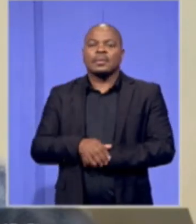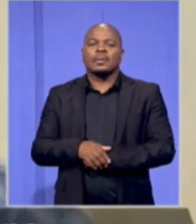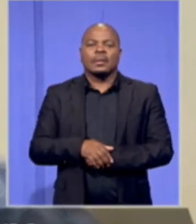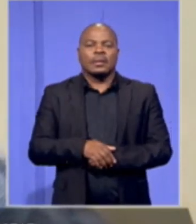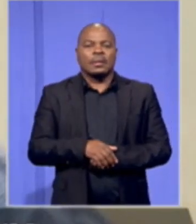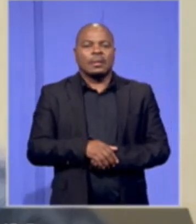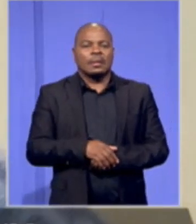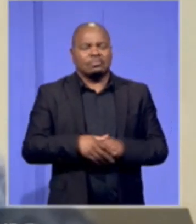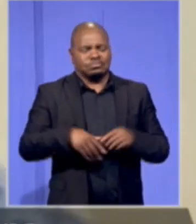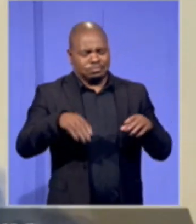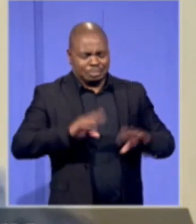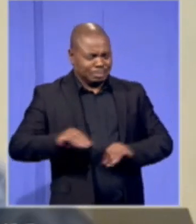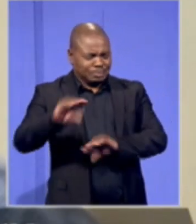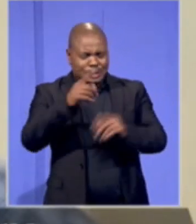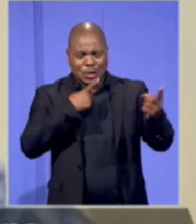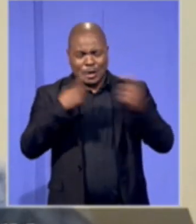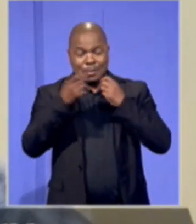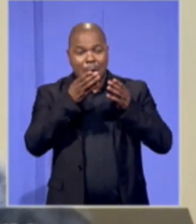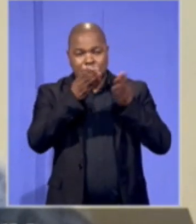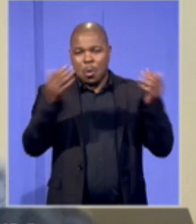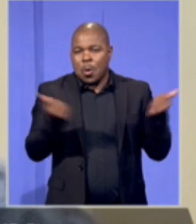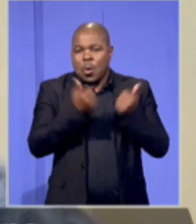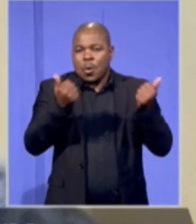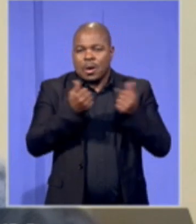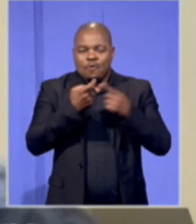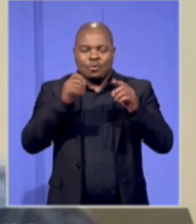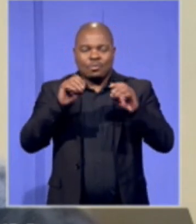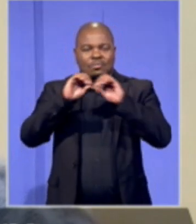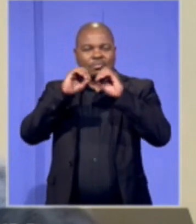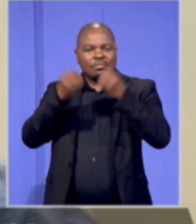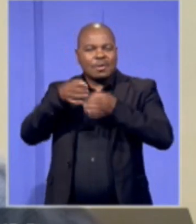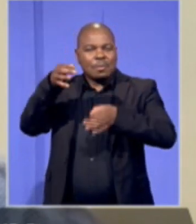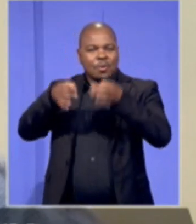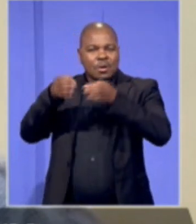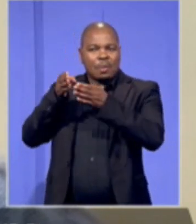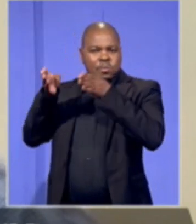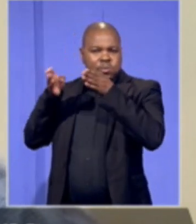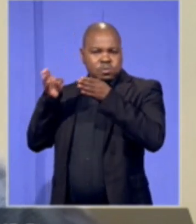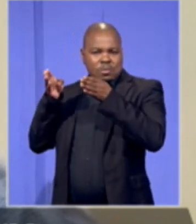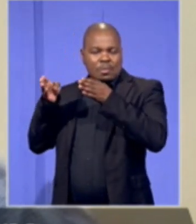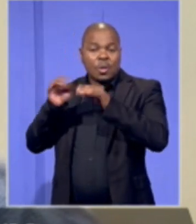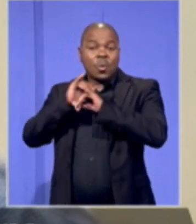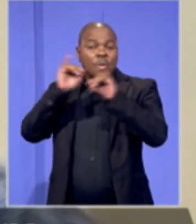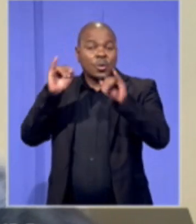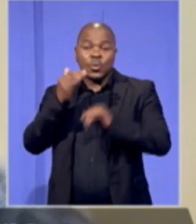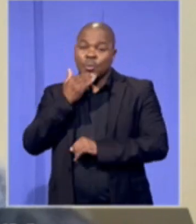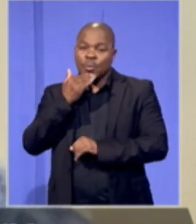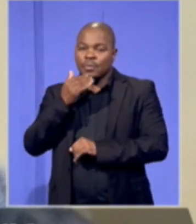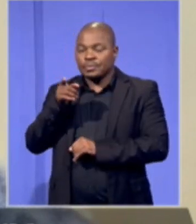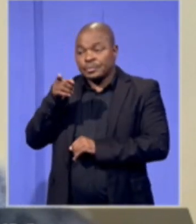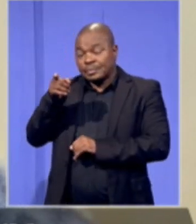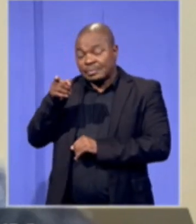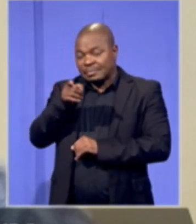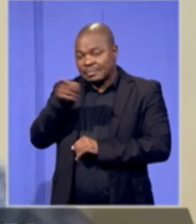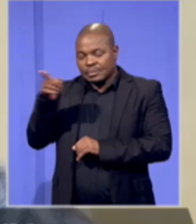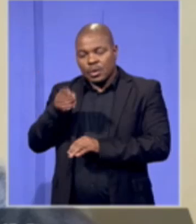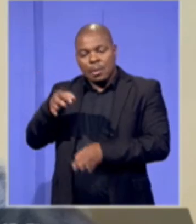le rata se sentse le ba teng go tswa ho mekga e meng ya dipolitiki hahololo re shebile mekga e leng